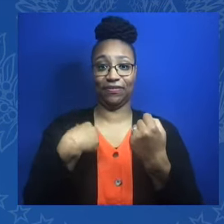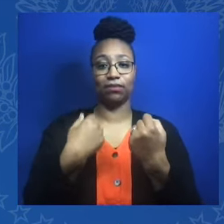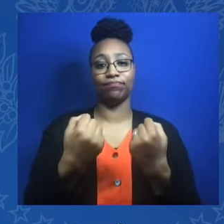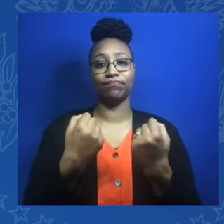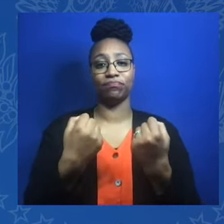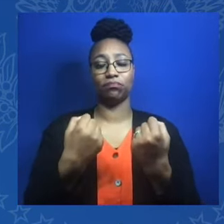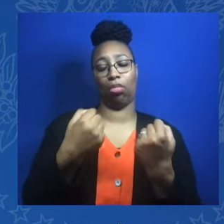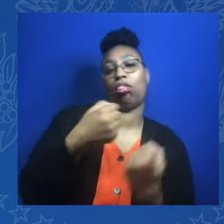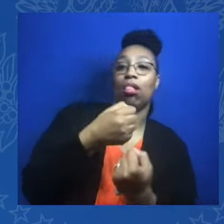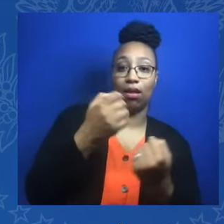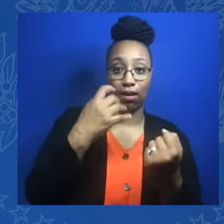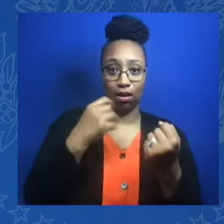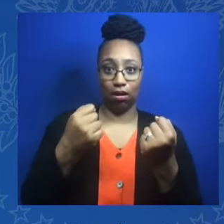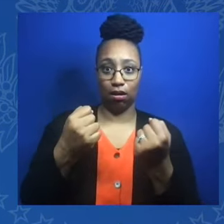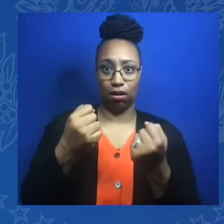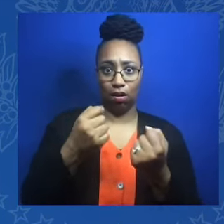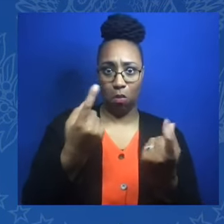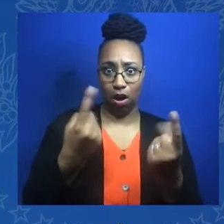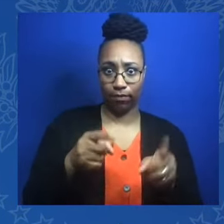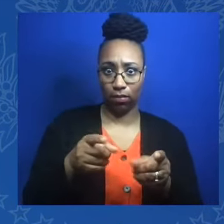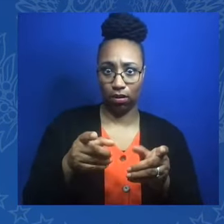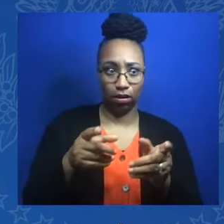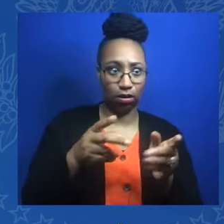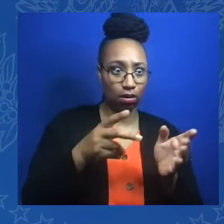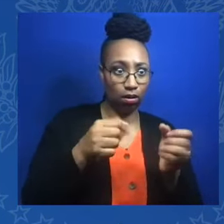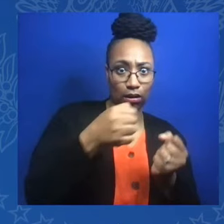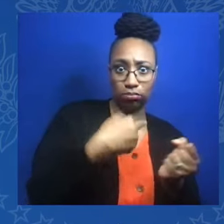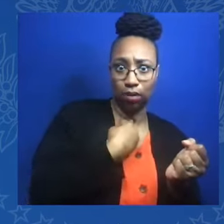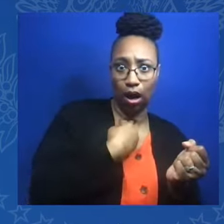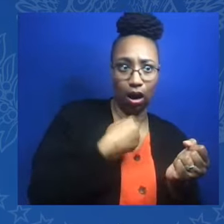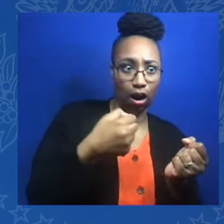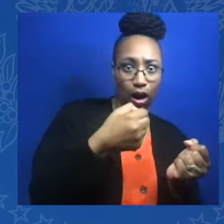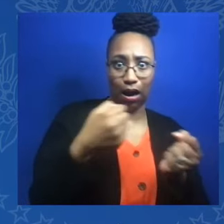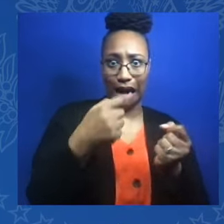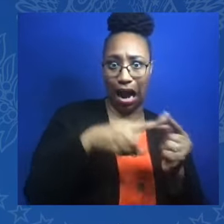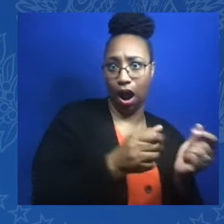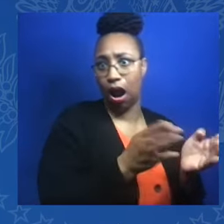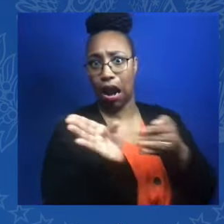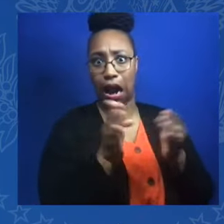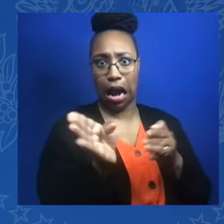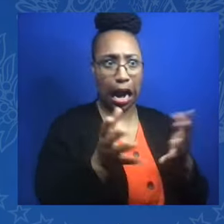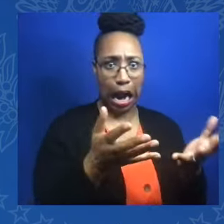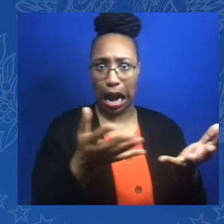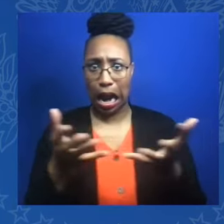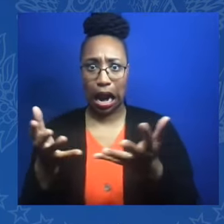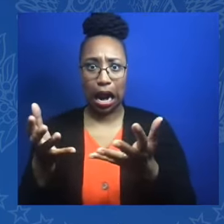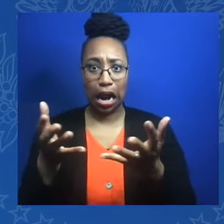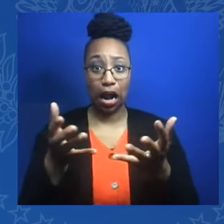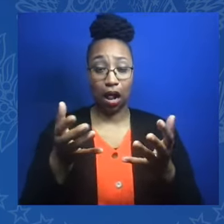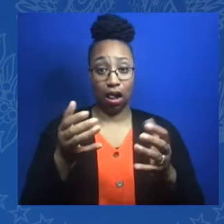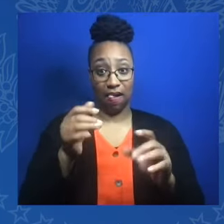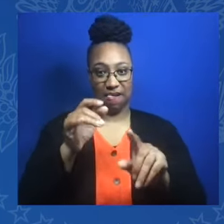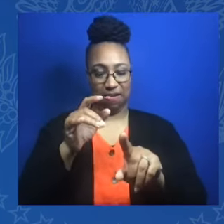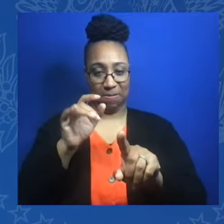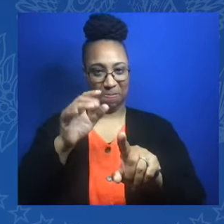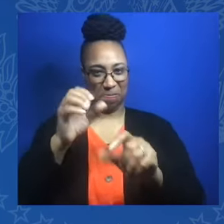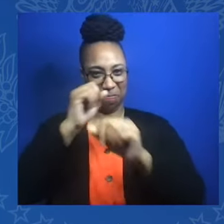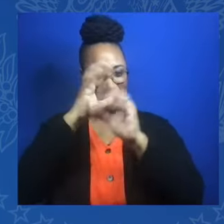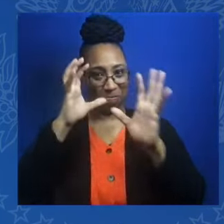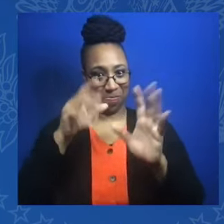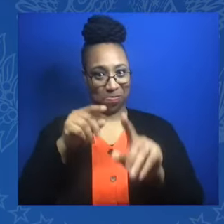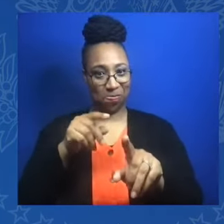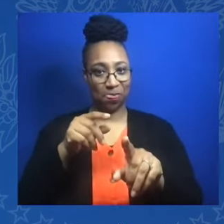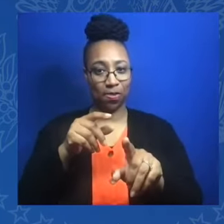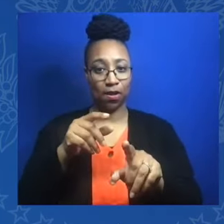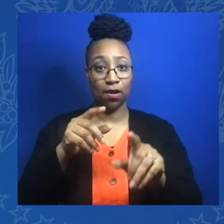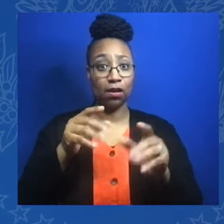But you're on a different course, where the decisions we make in the coming years will determine the course of our